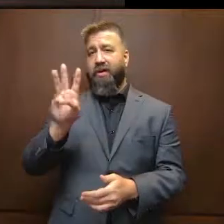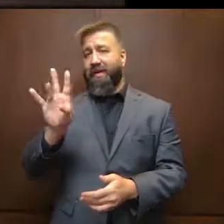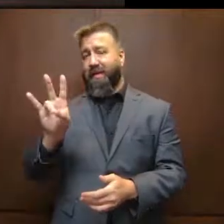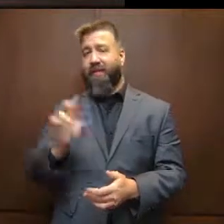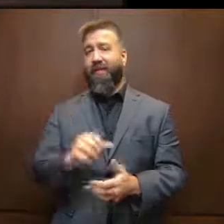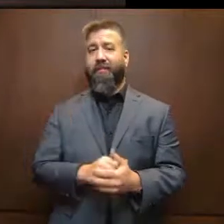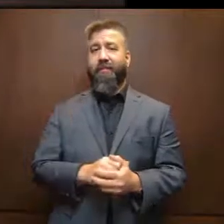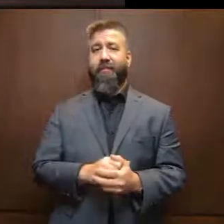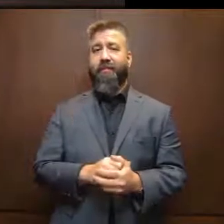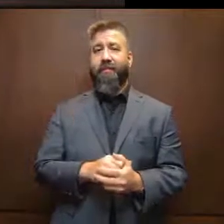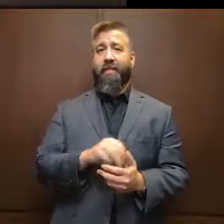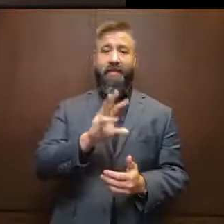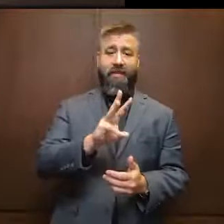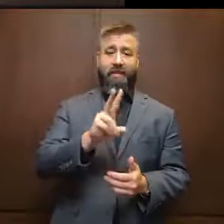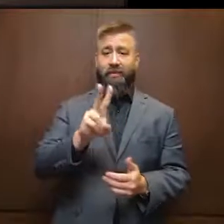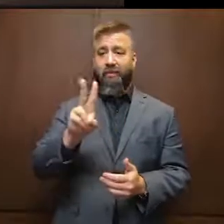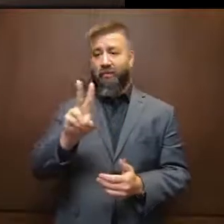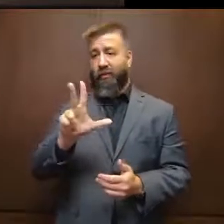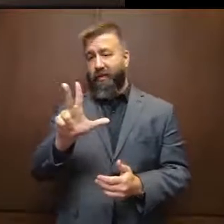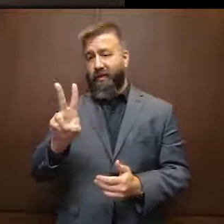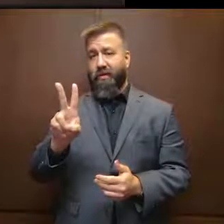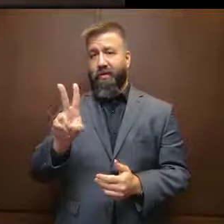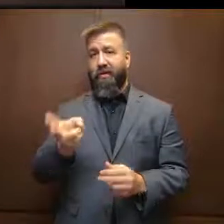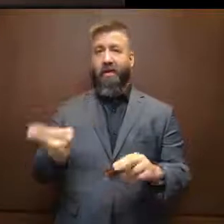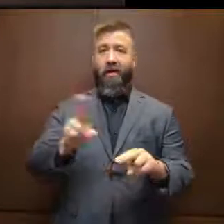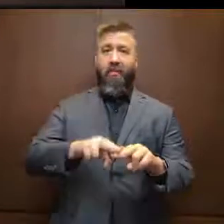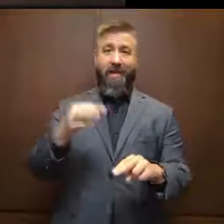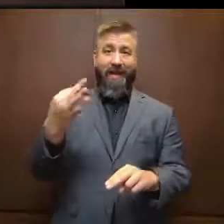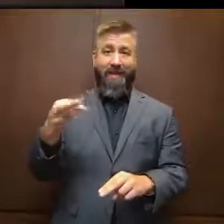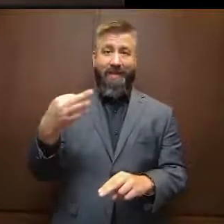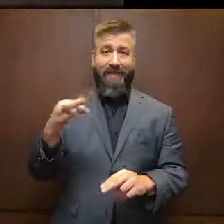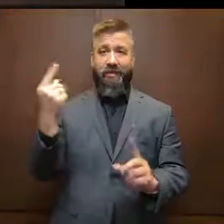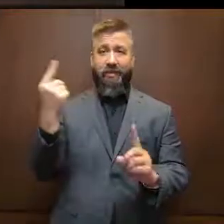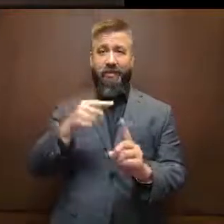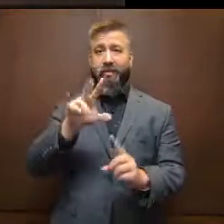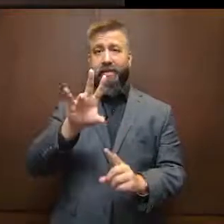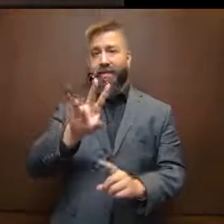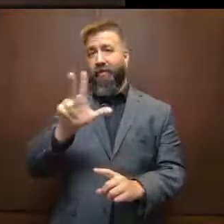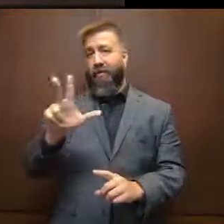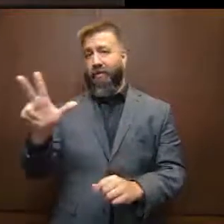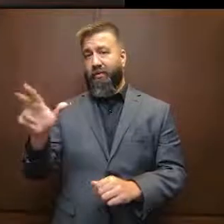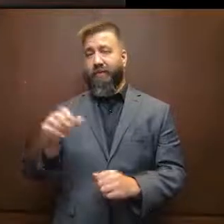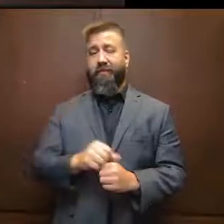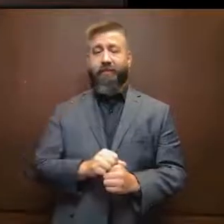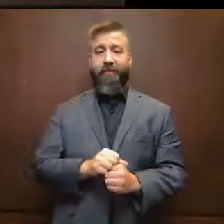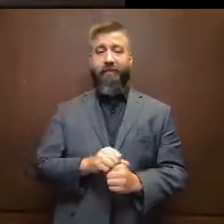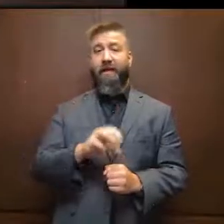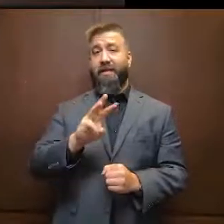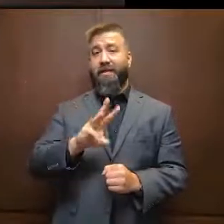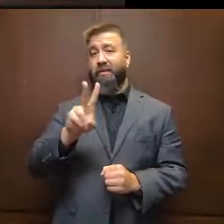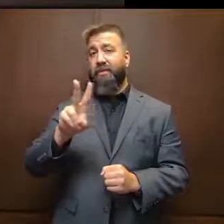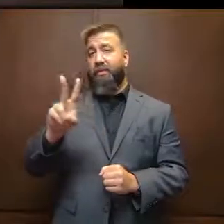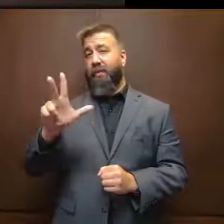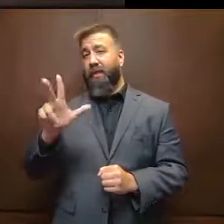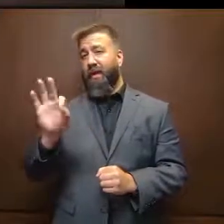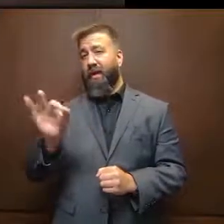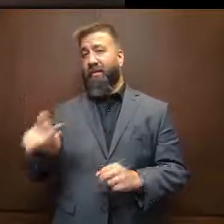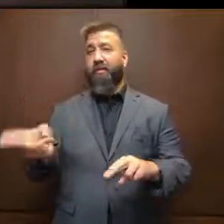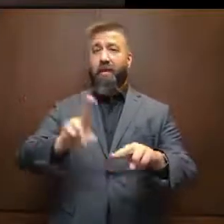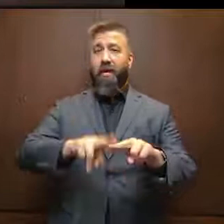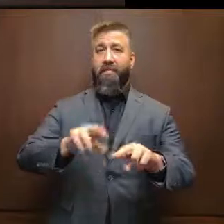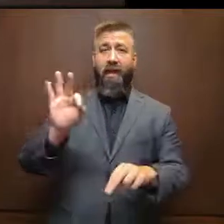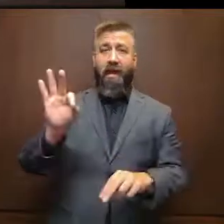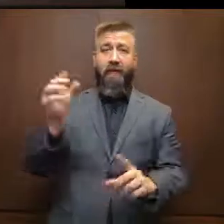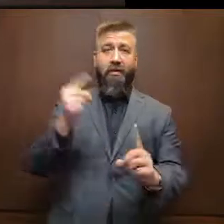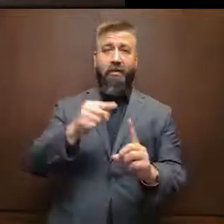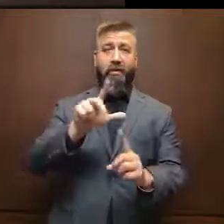2,467. 62232 up 19 to 733. 62239 up 9